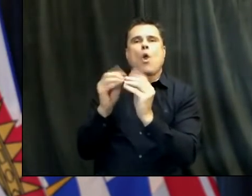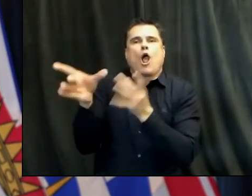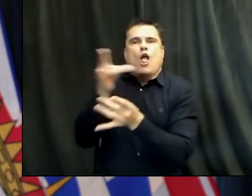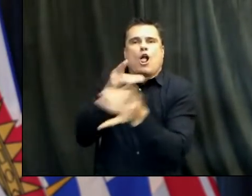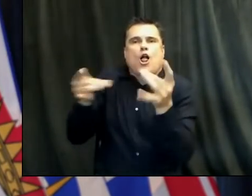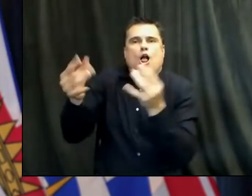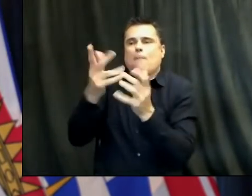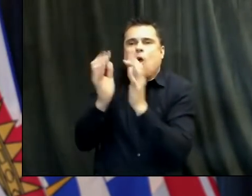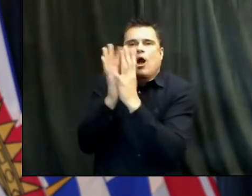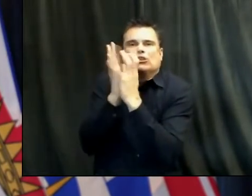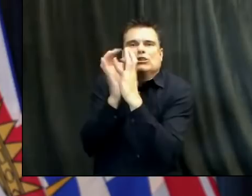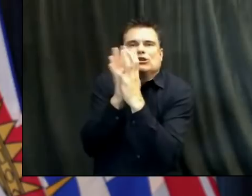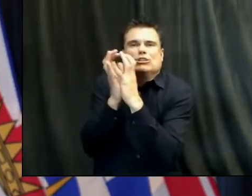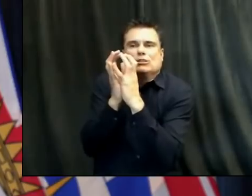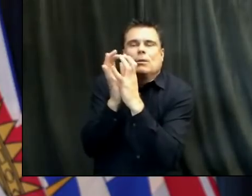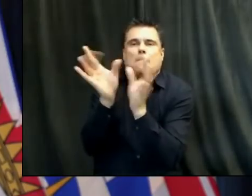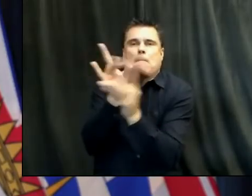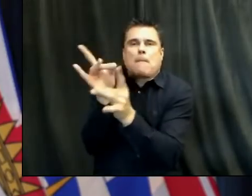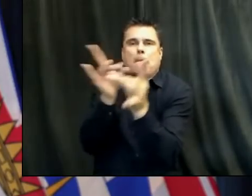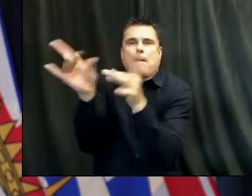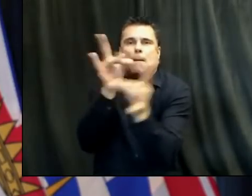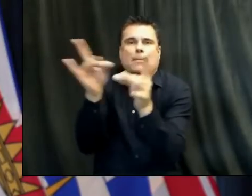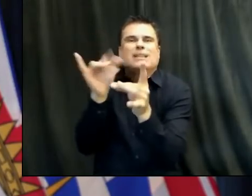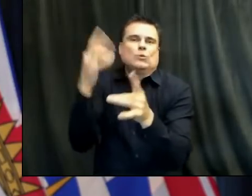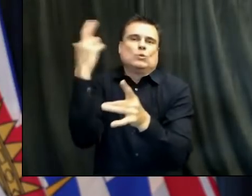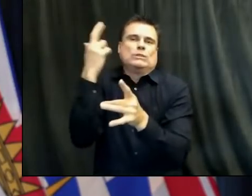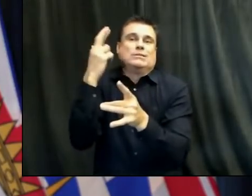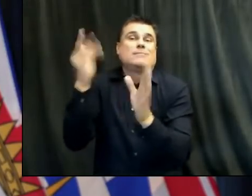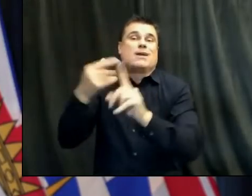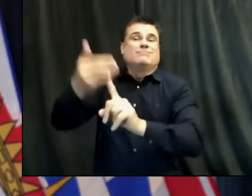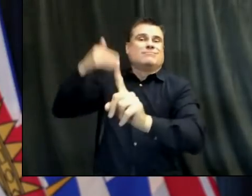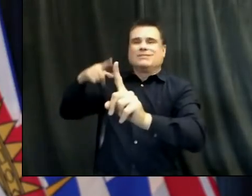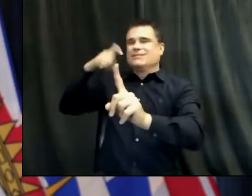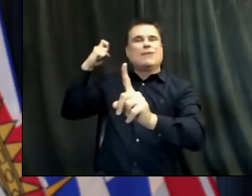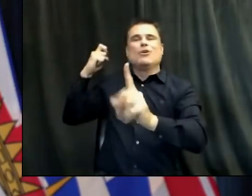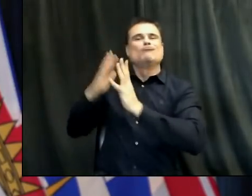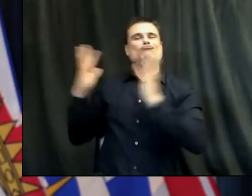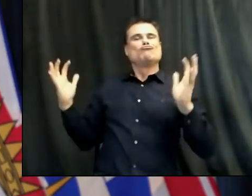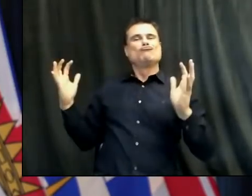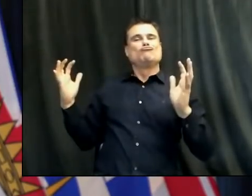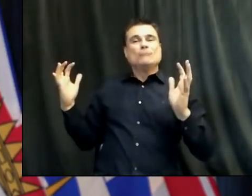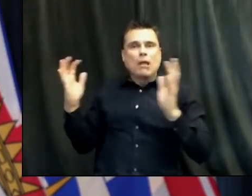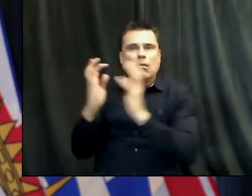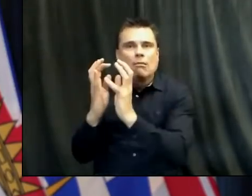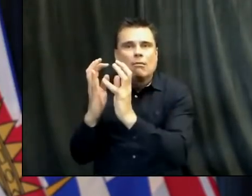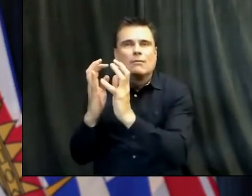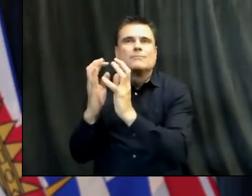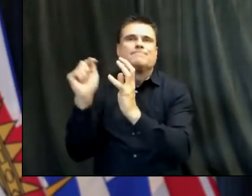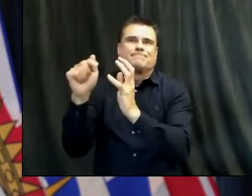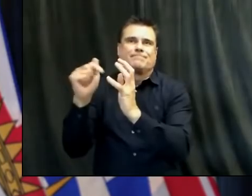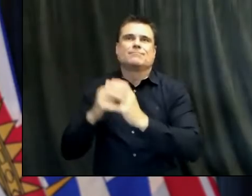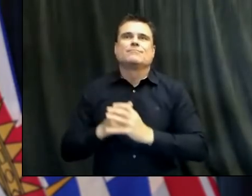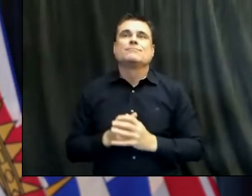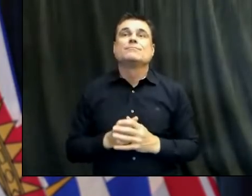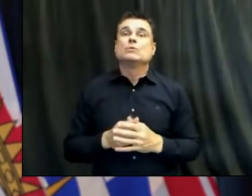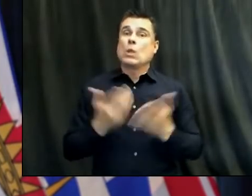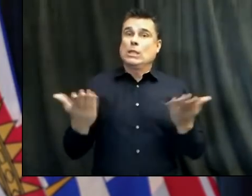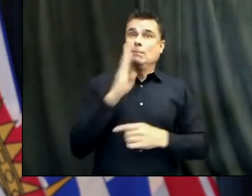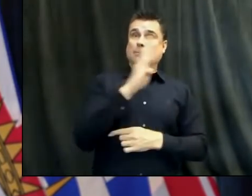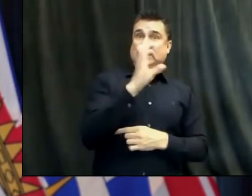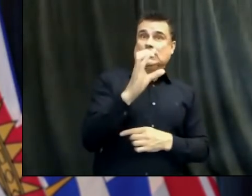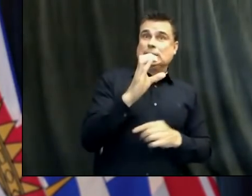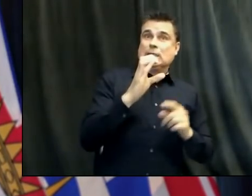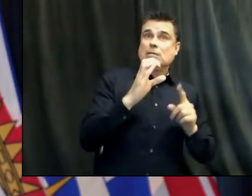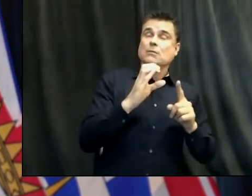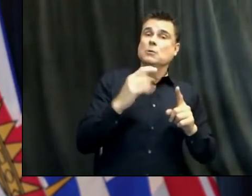other coronaviruses that cause much milder illnesses. So there is a seasonality to this virus that we're just learning. And that